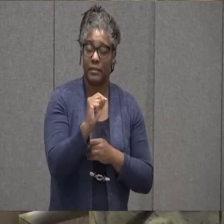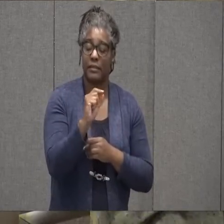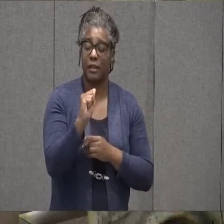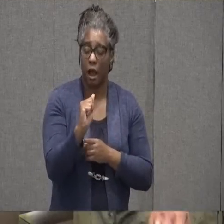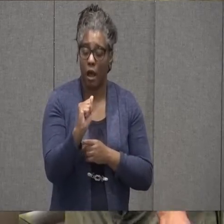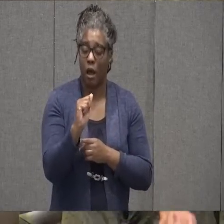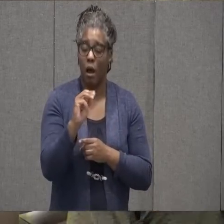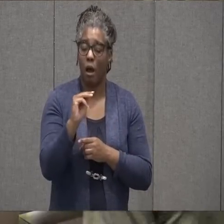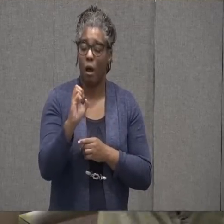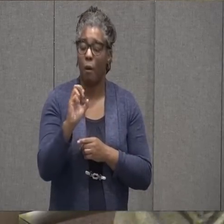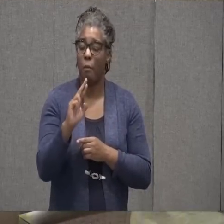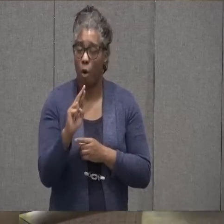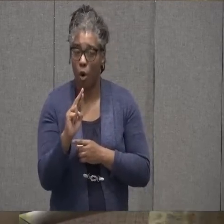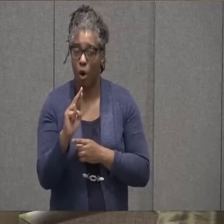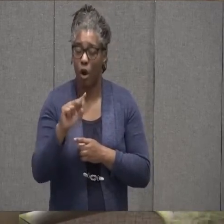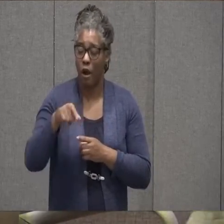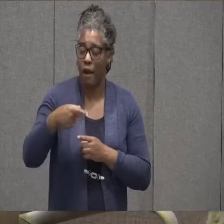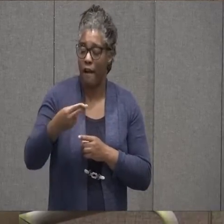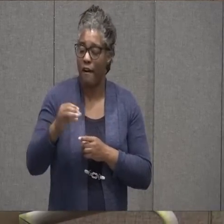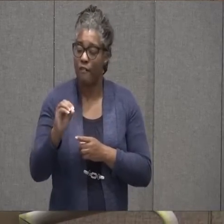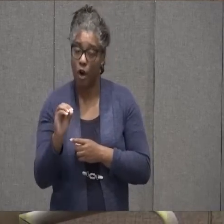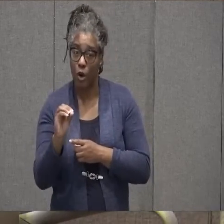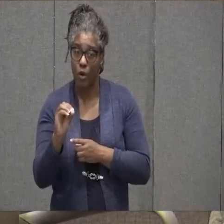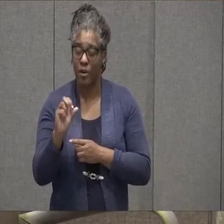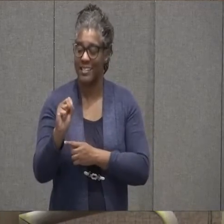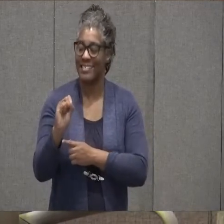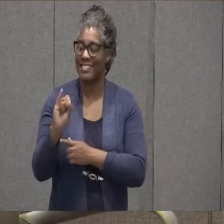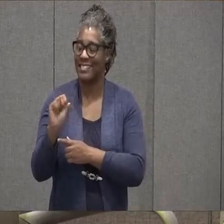Metamorphosis. We underline that for us.